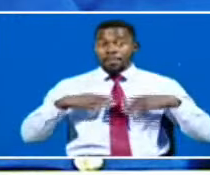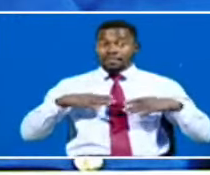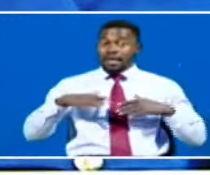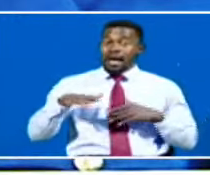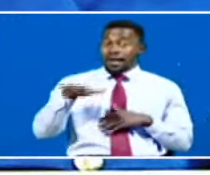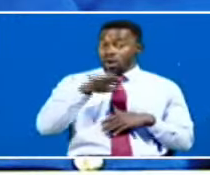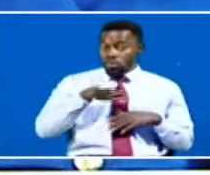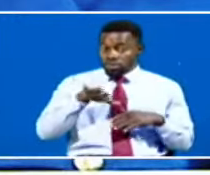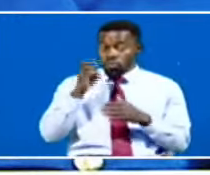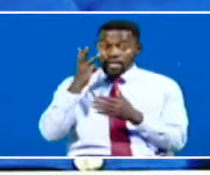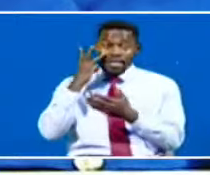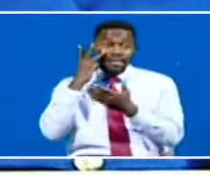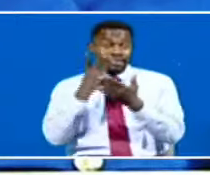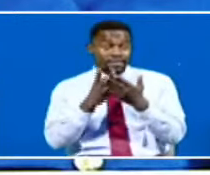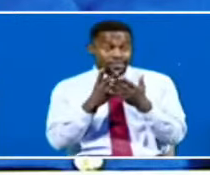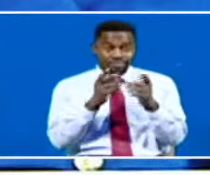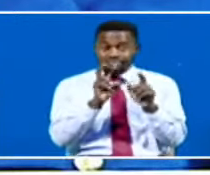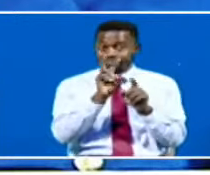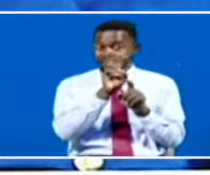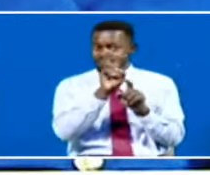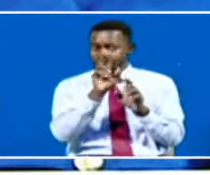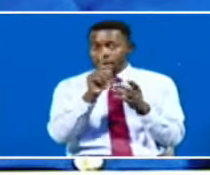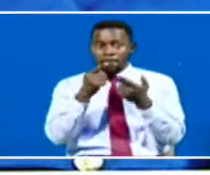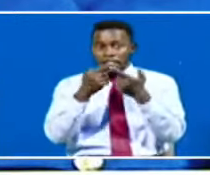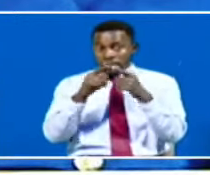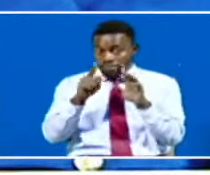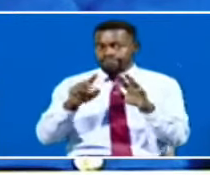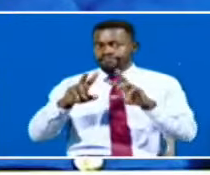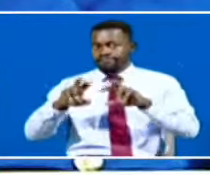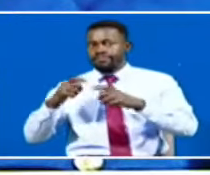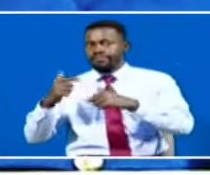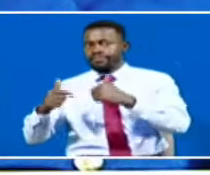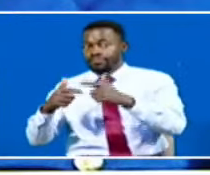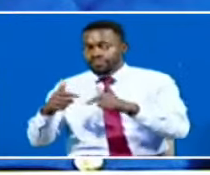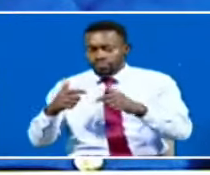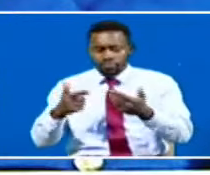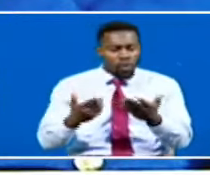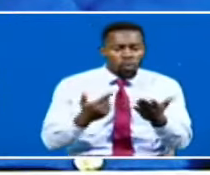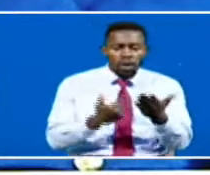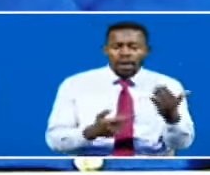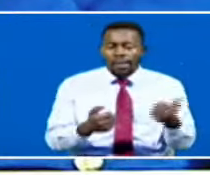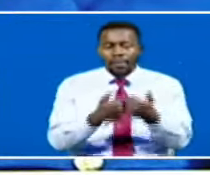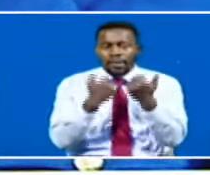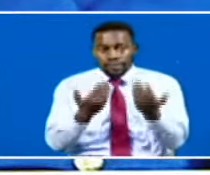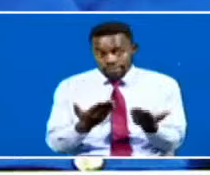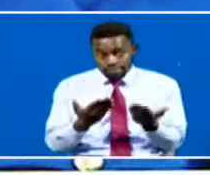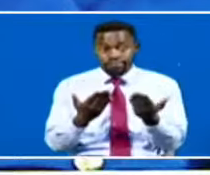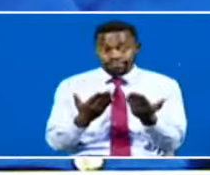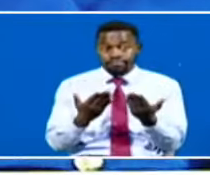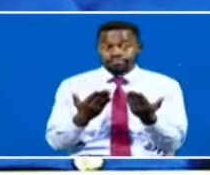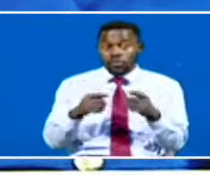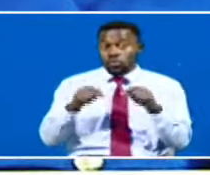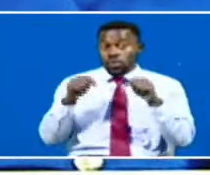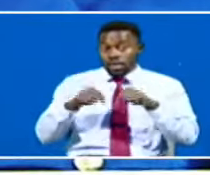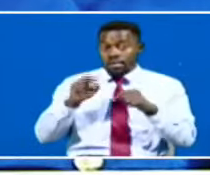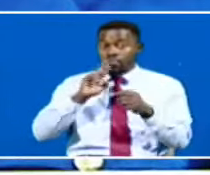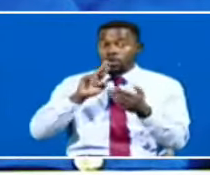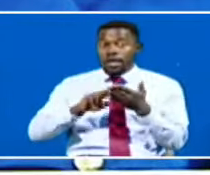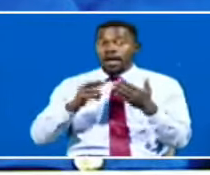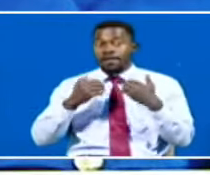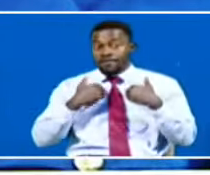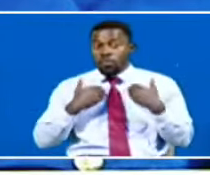spent the better part of Friday examining parts of the wreckage. KTN's Elvis Kosgei spent the day in the